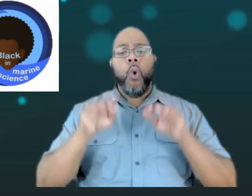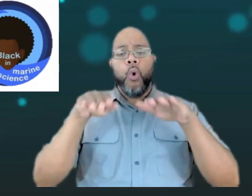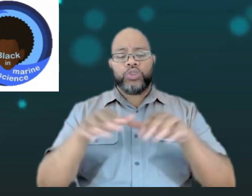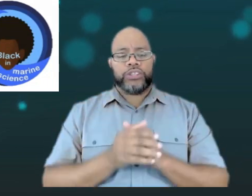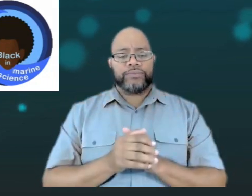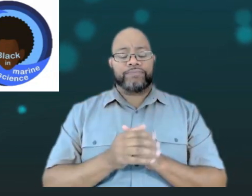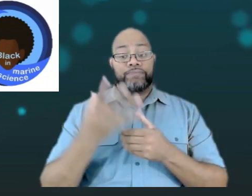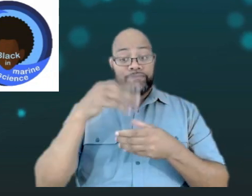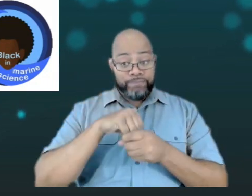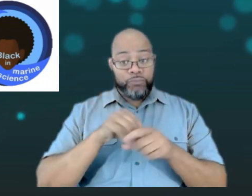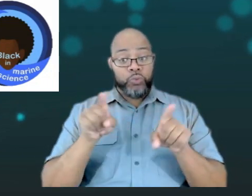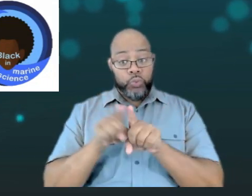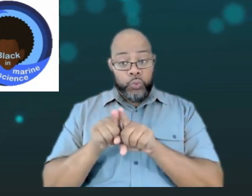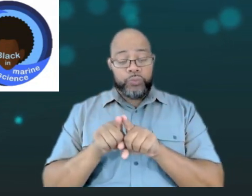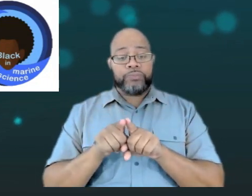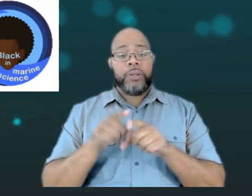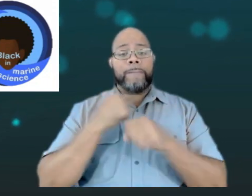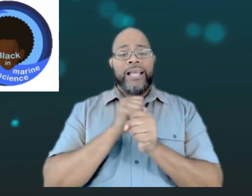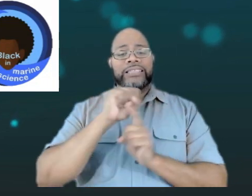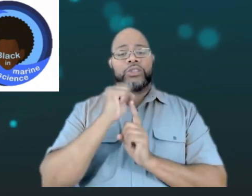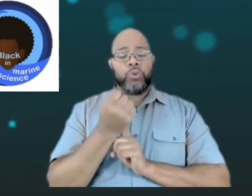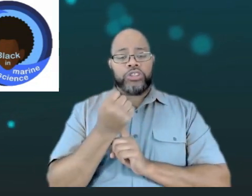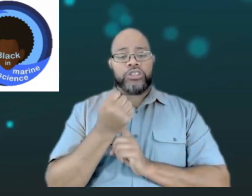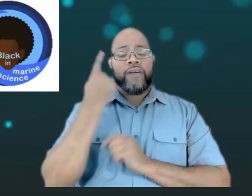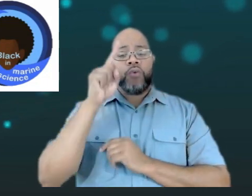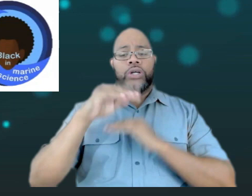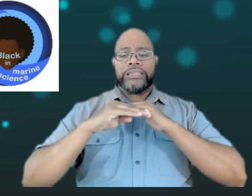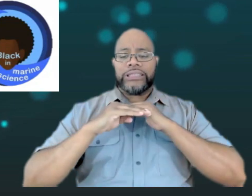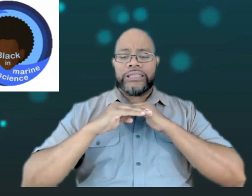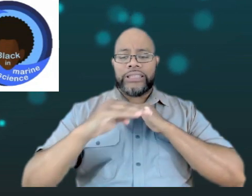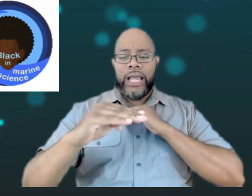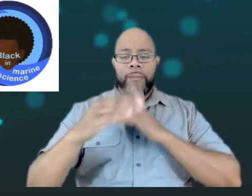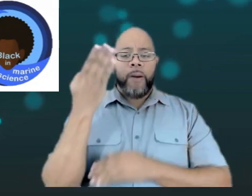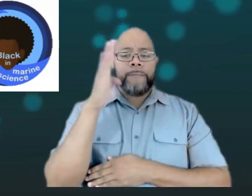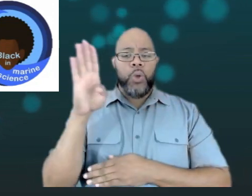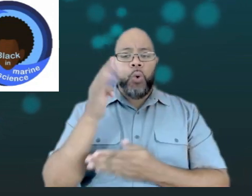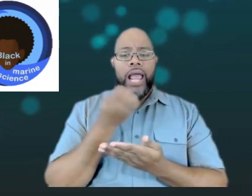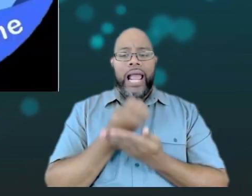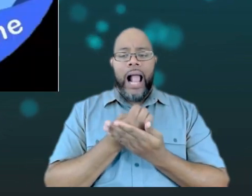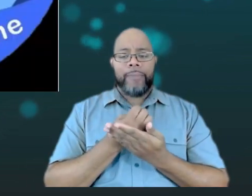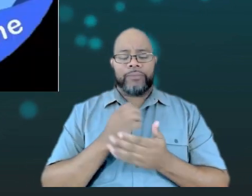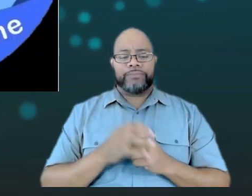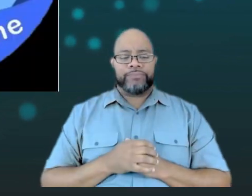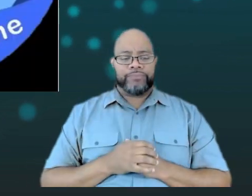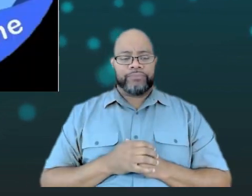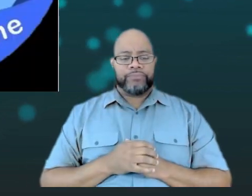oceans, and additionally creating the conditions for a sustainable blue economy.